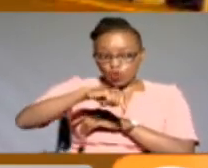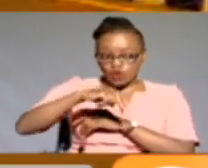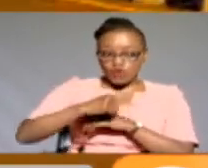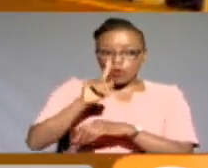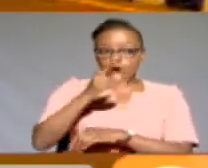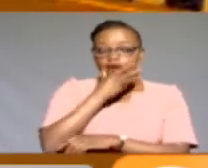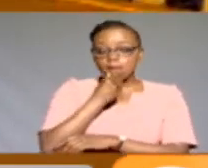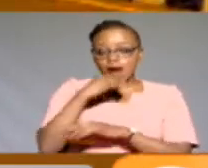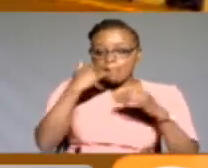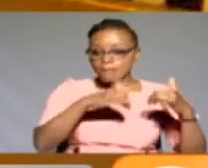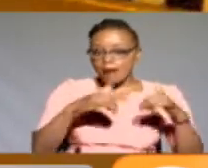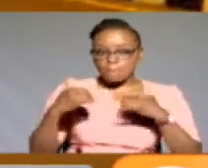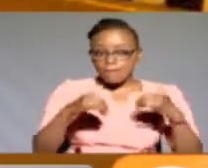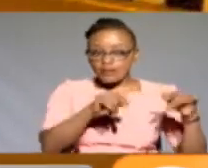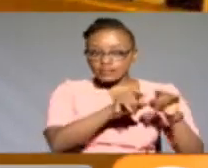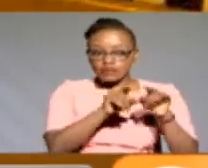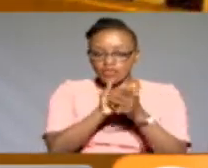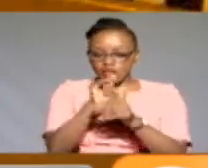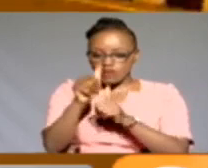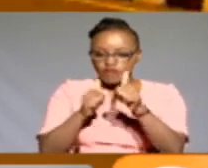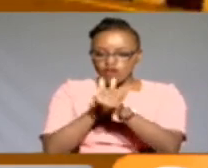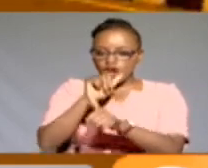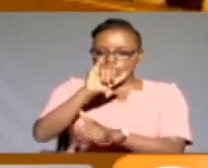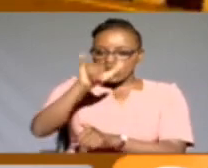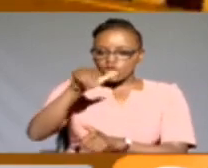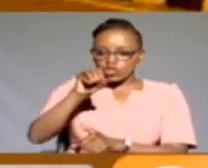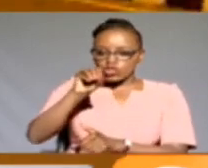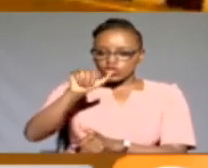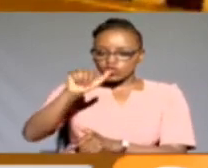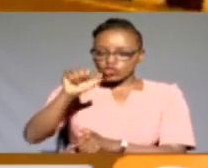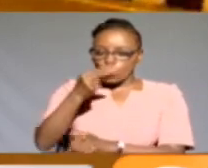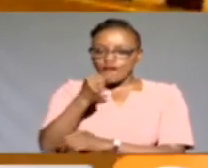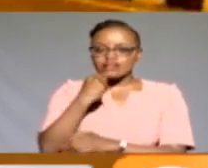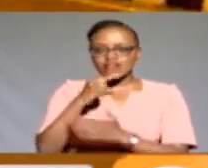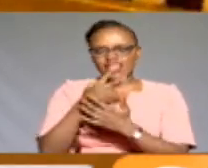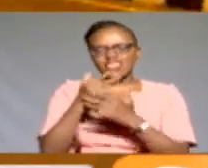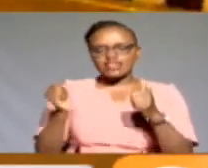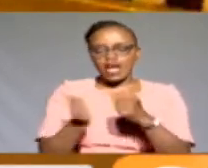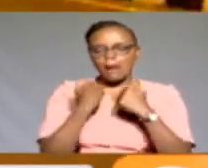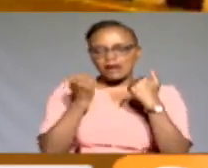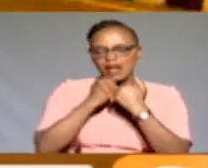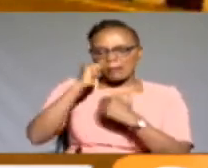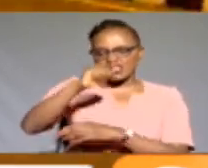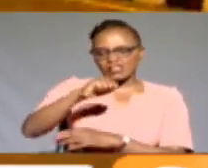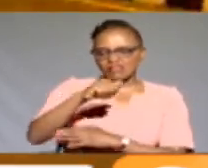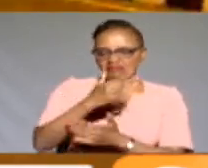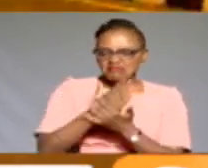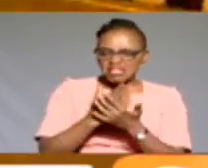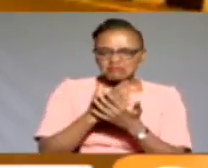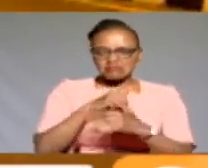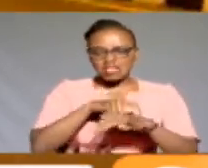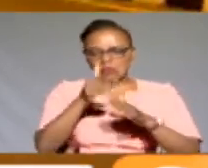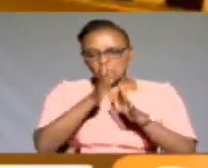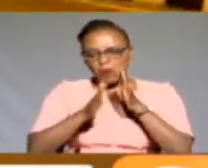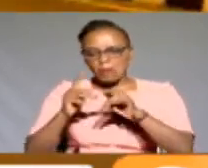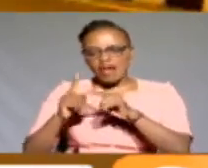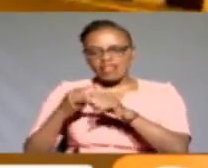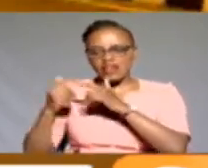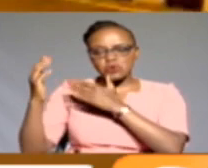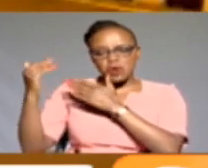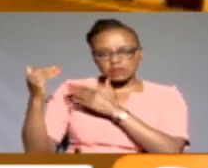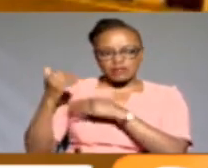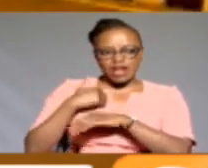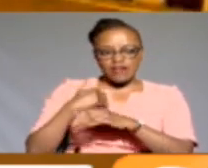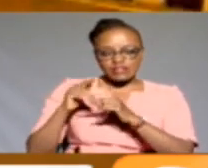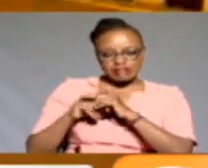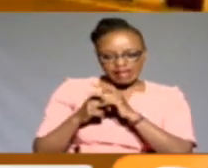who were playing that pivotal role at the back was Joash Onyango. But obviously, these things happen. Sometimes, perhaps, you would have planned and expected to have a